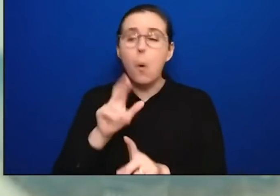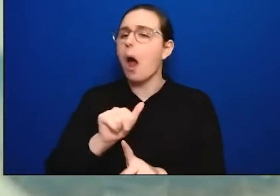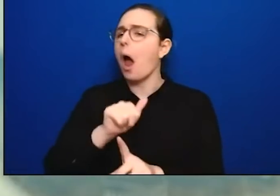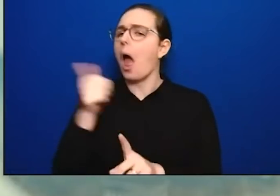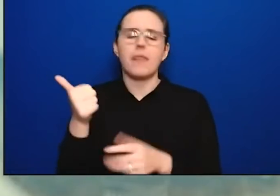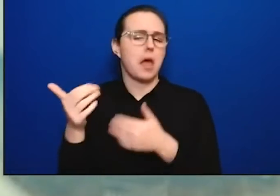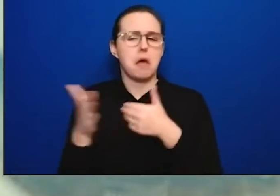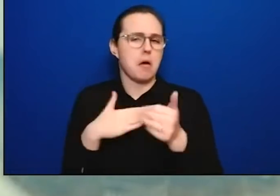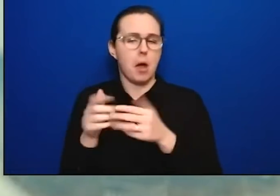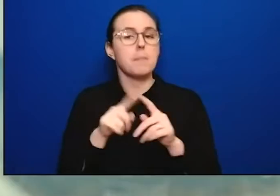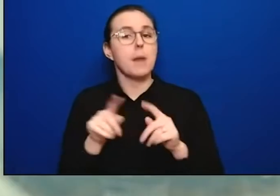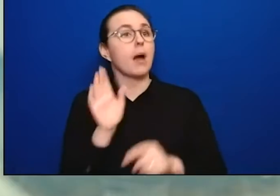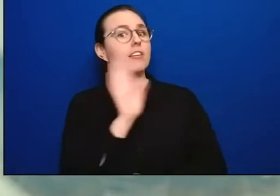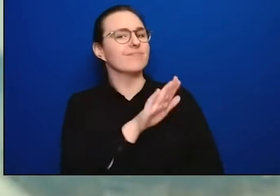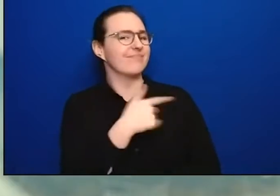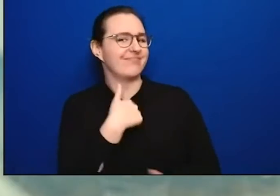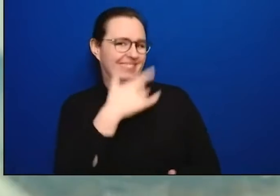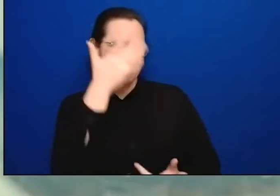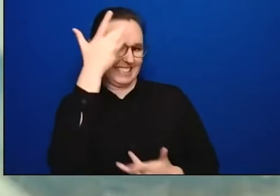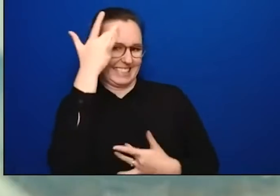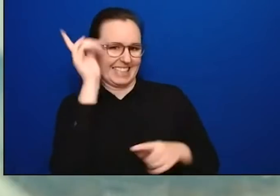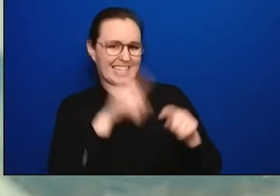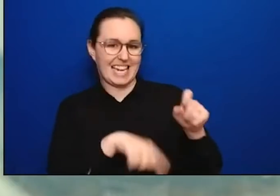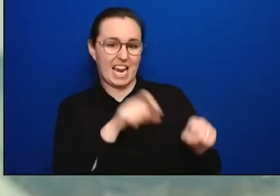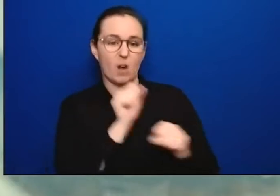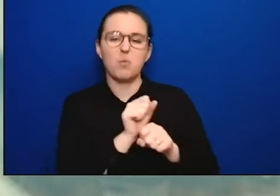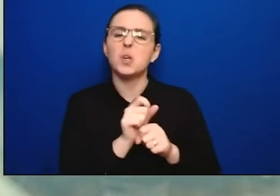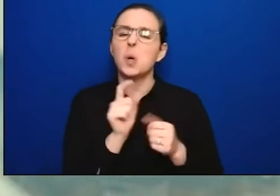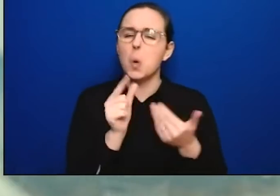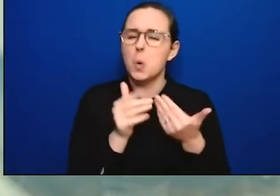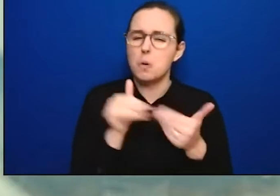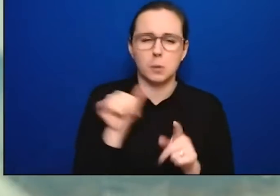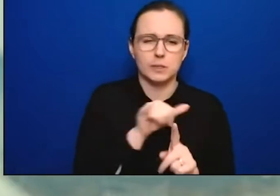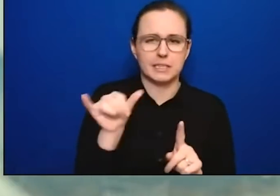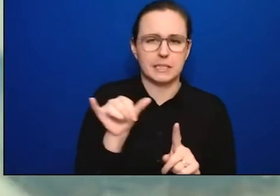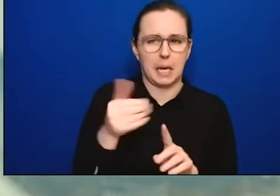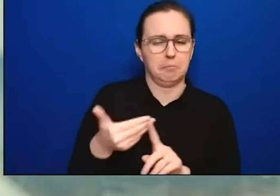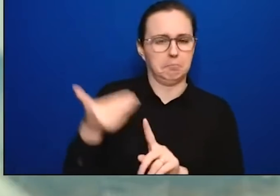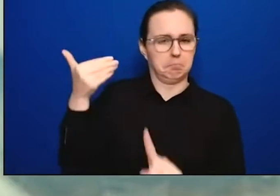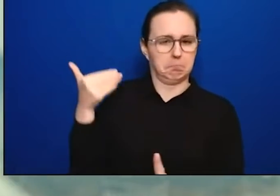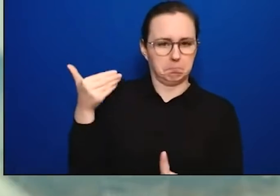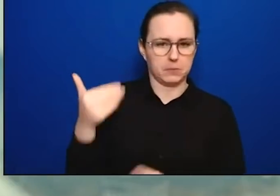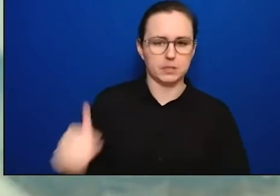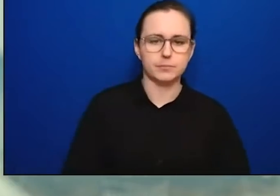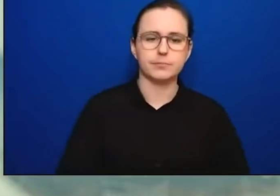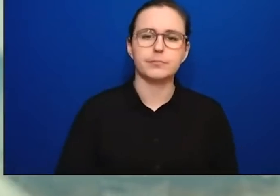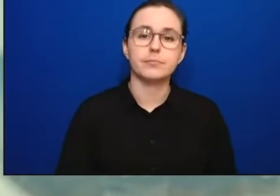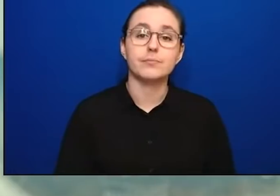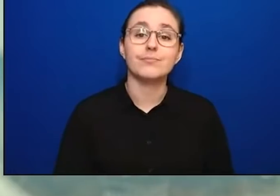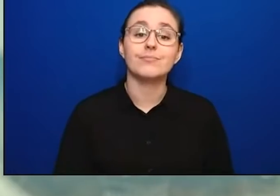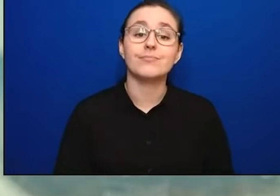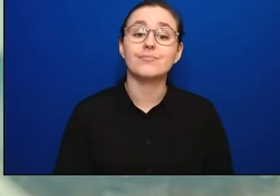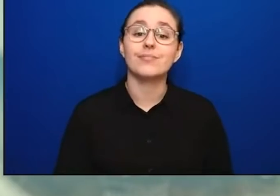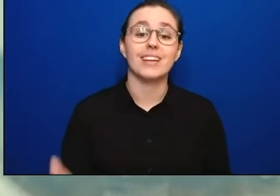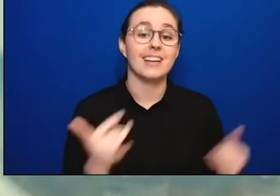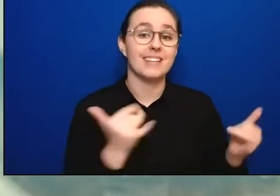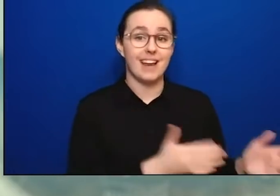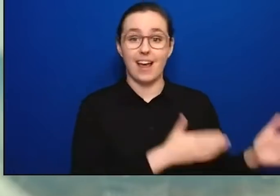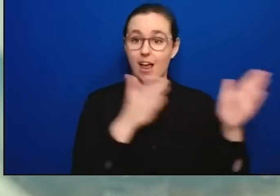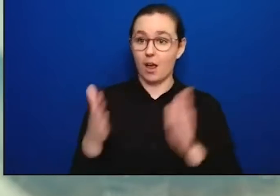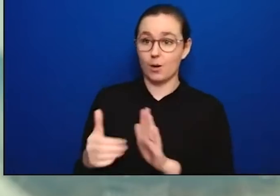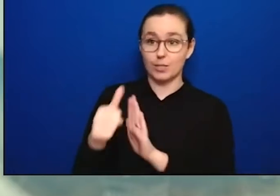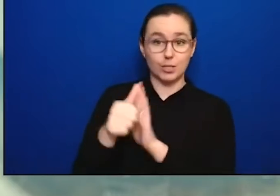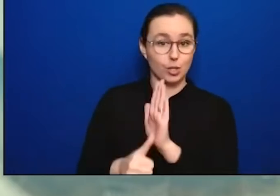healthcare workers is relatively unchanged from last week and down from the week of January 3rd to 9th. And finally now, our weekly